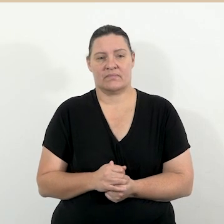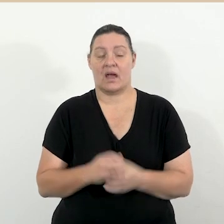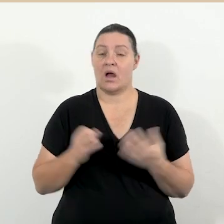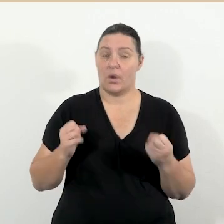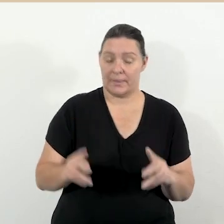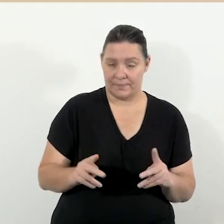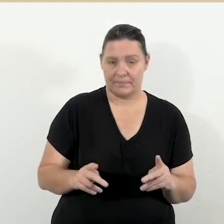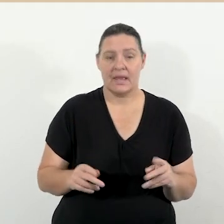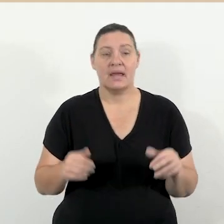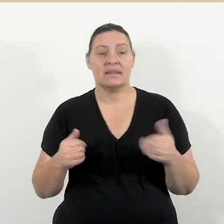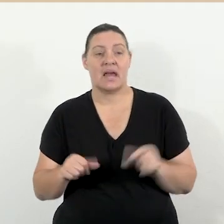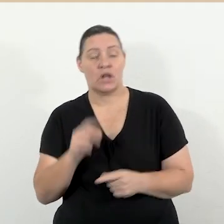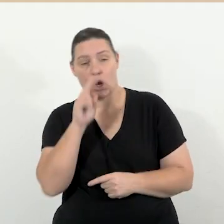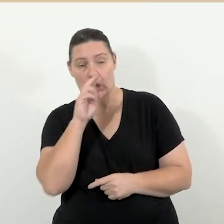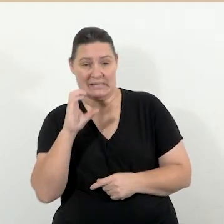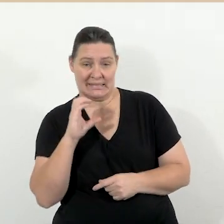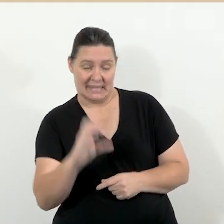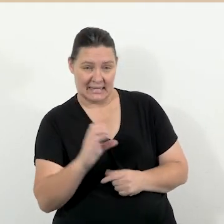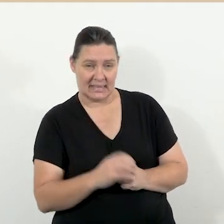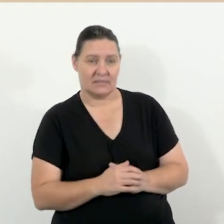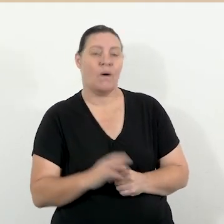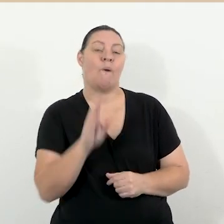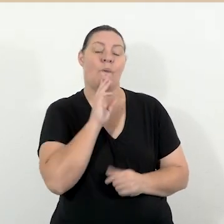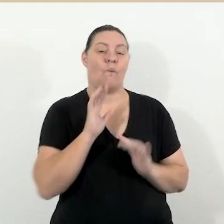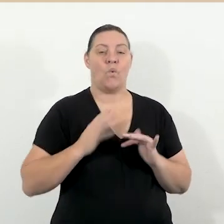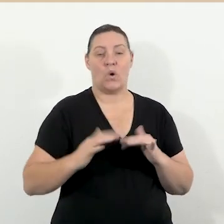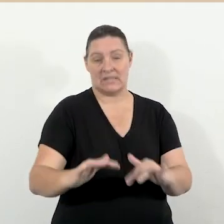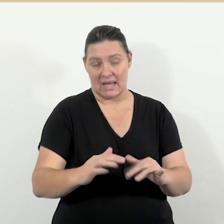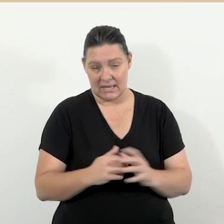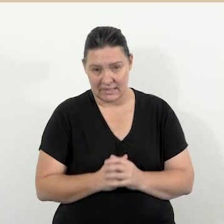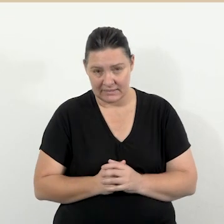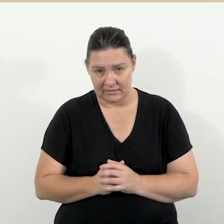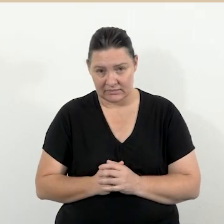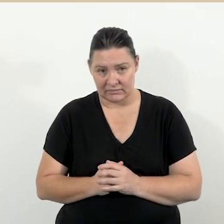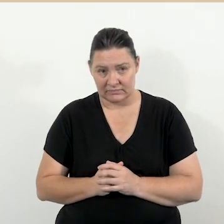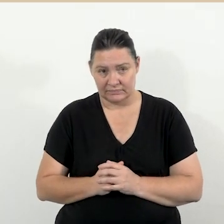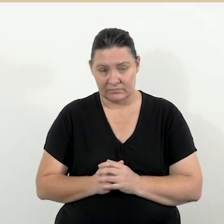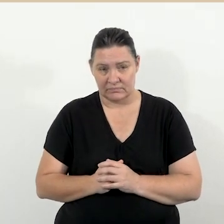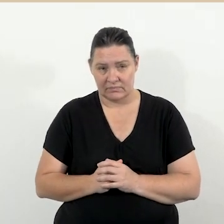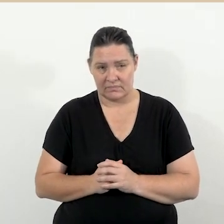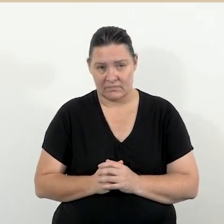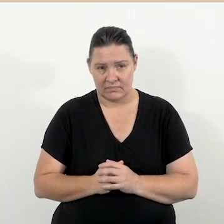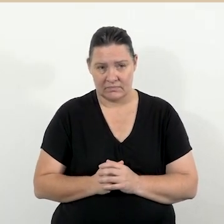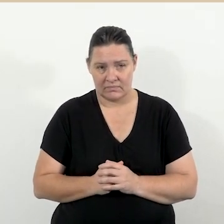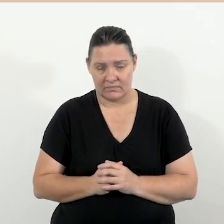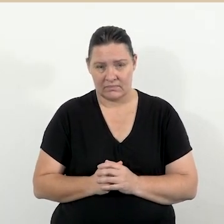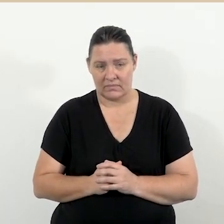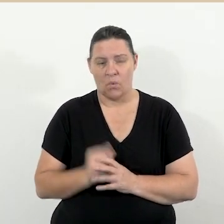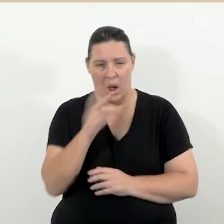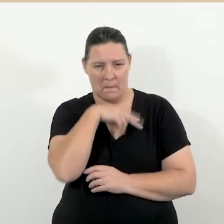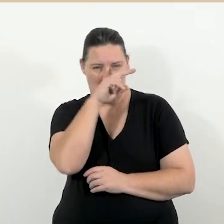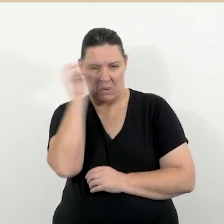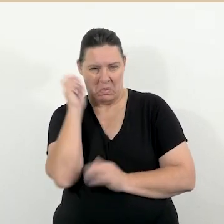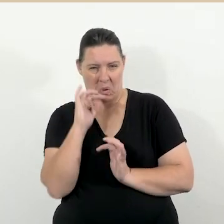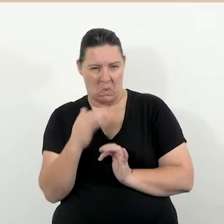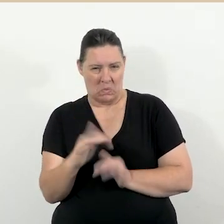Okay, and when we look at point C, it's pointed there where we see some blue color